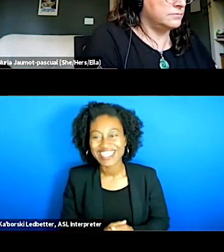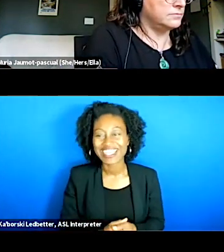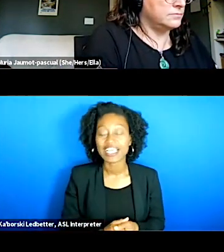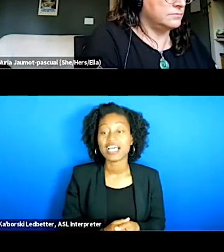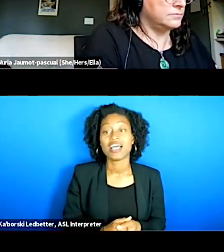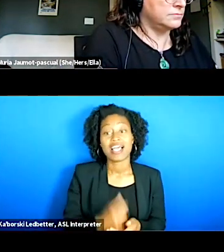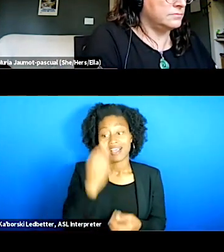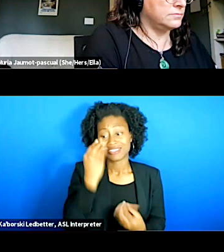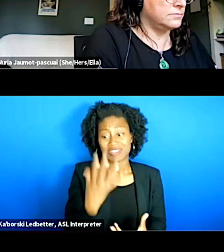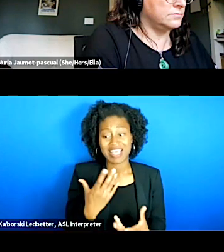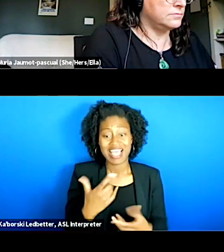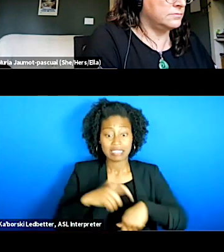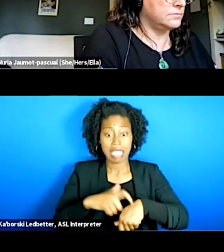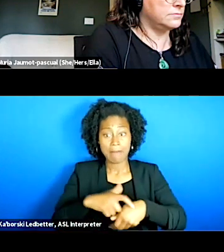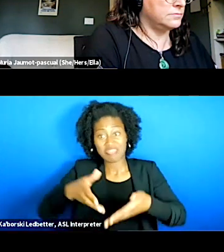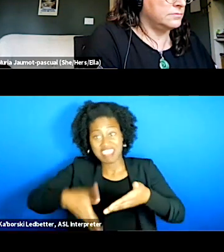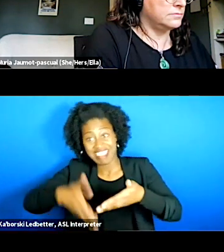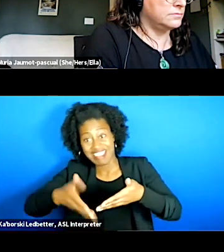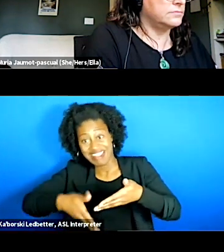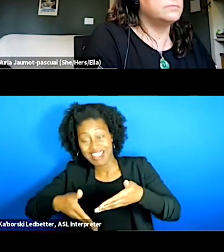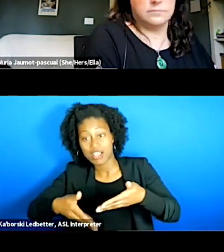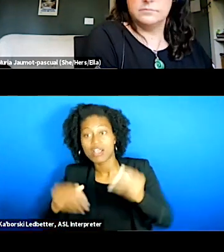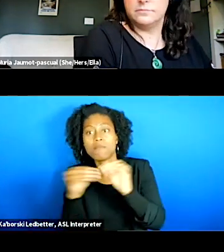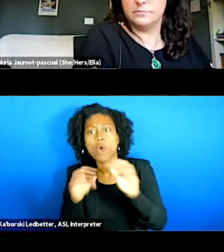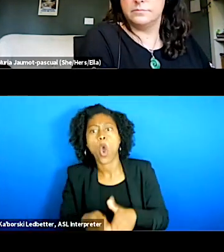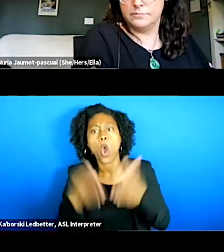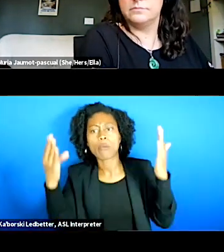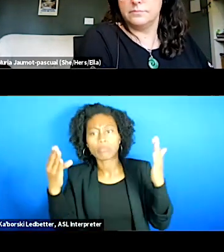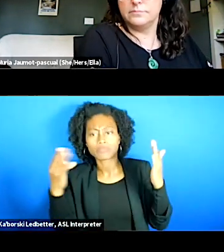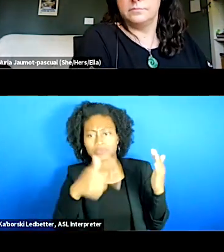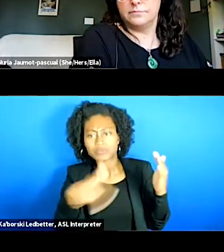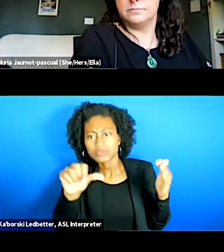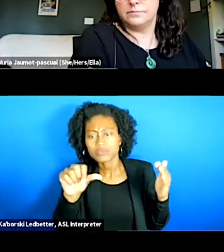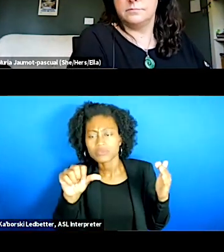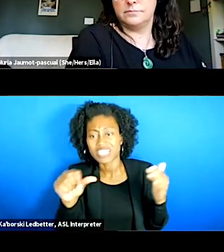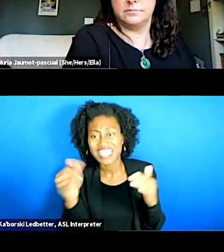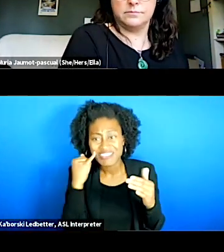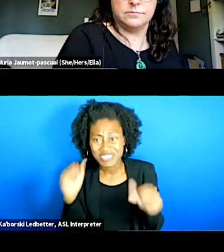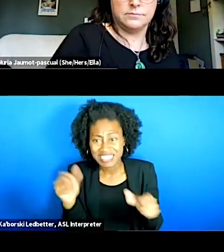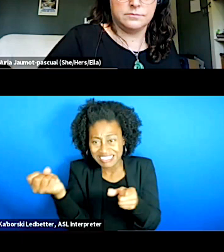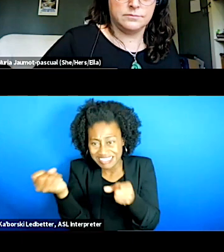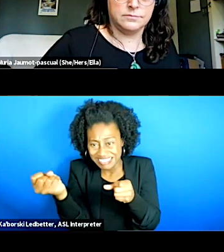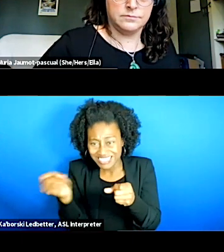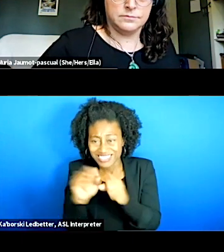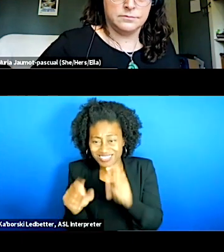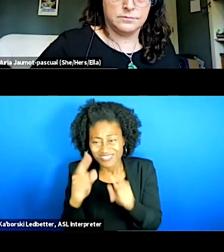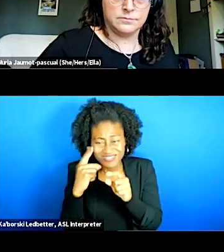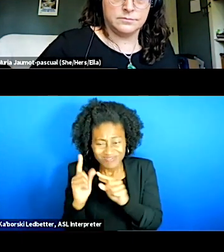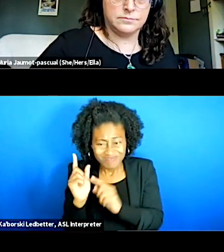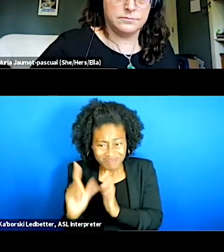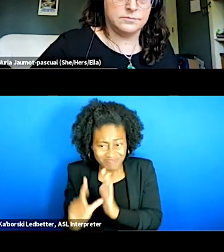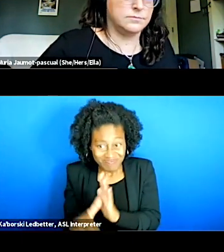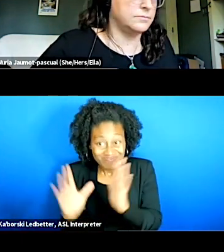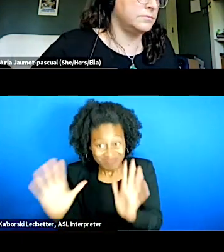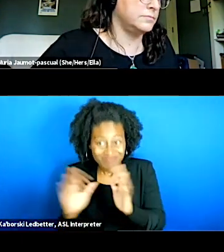we have a time toward the end where I know there's much more open discussion and questions. So I will pause and